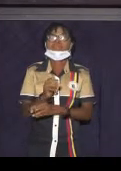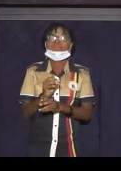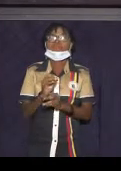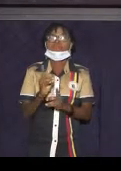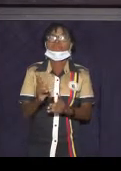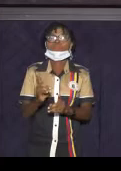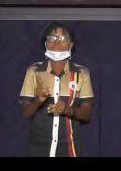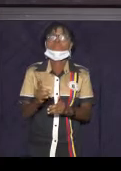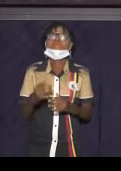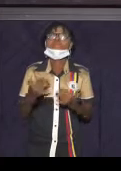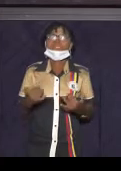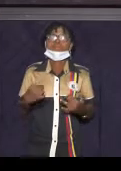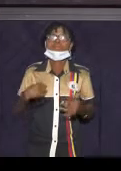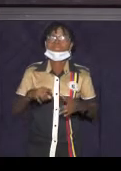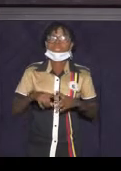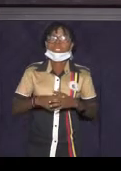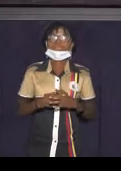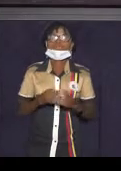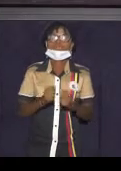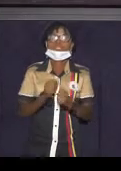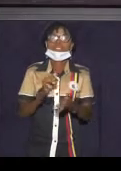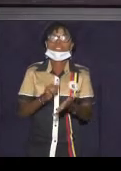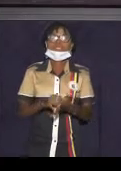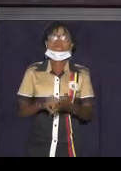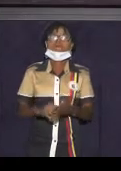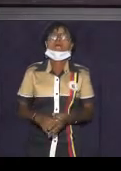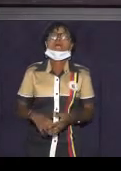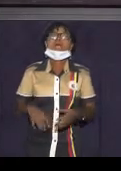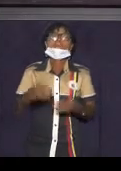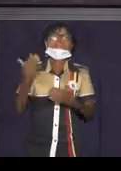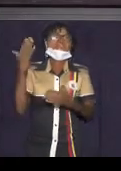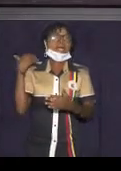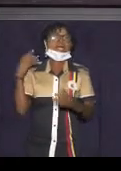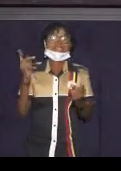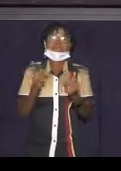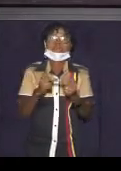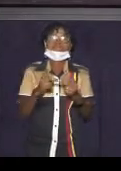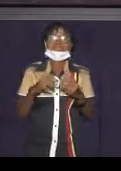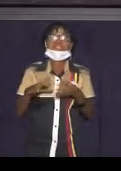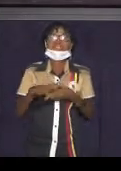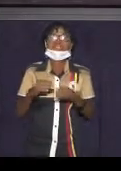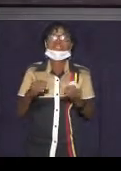Okay, so we're starting with that past perfect tense.